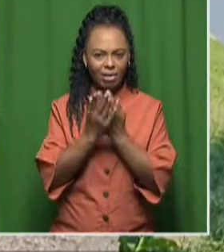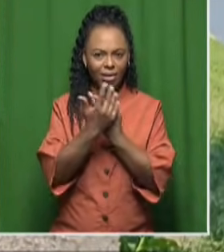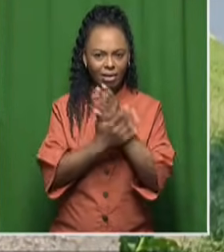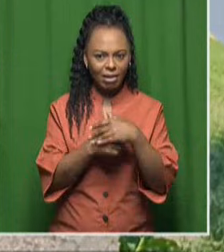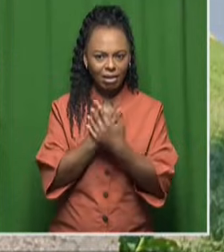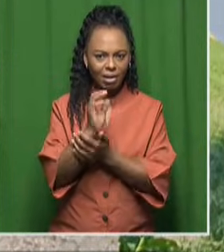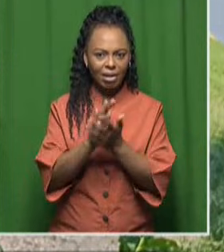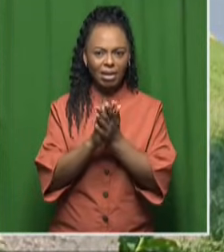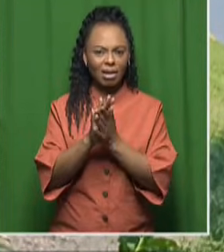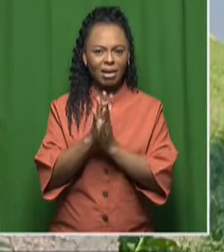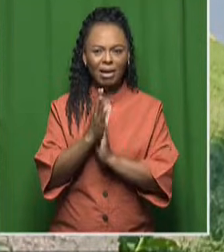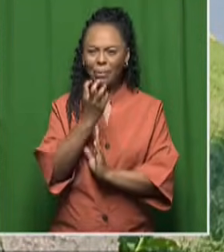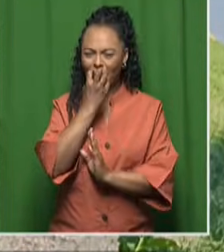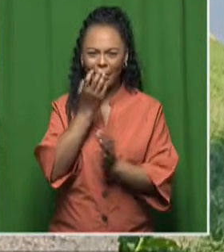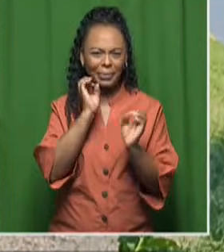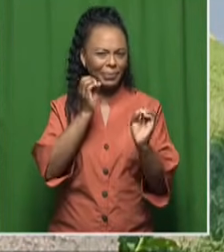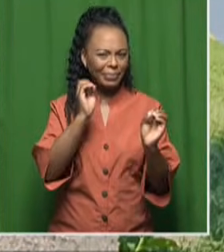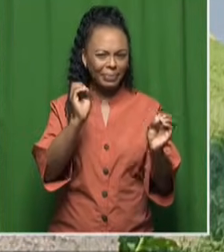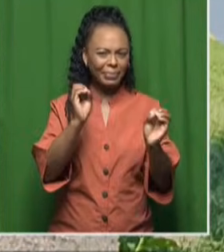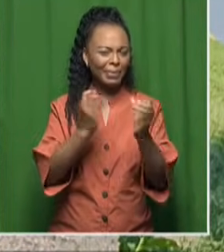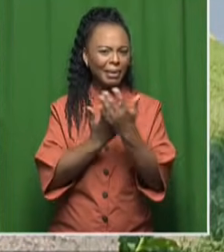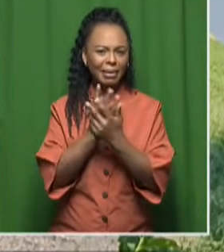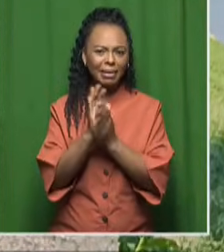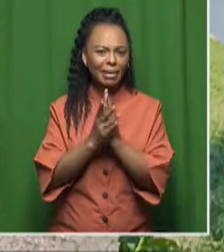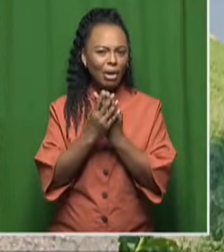burn, so it doesn't cause unnecessary